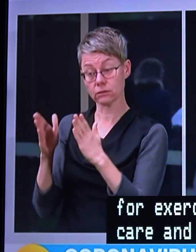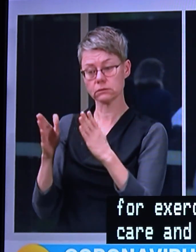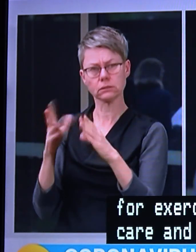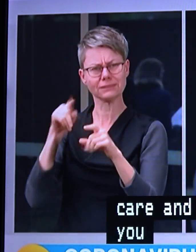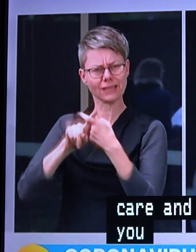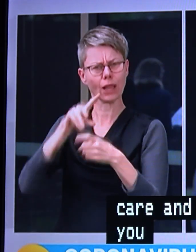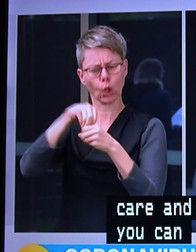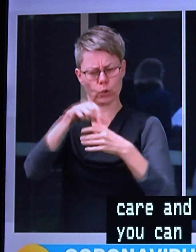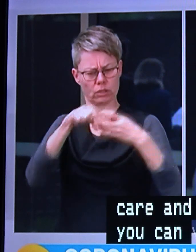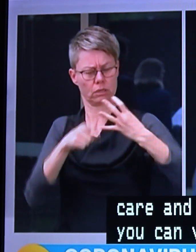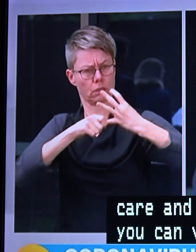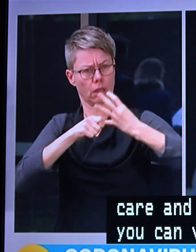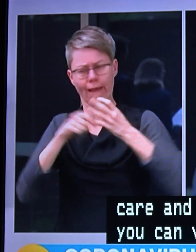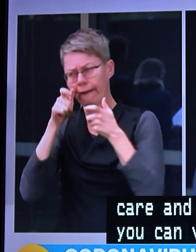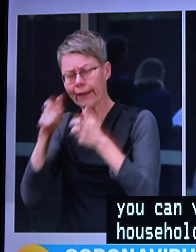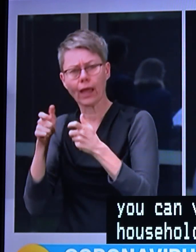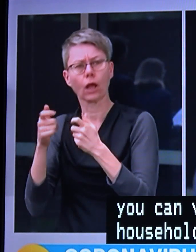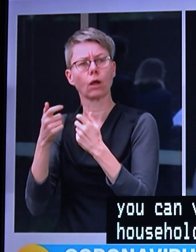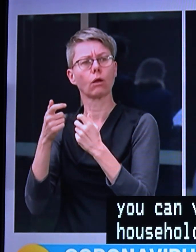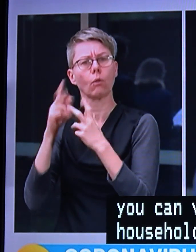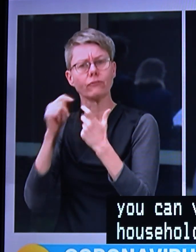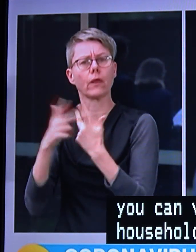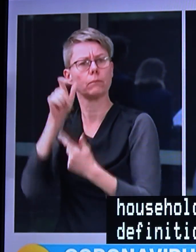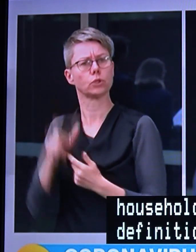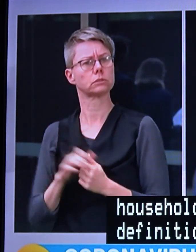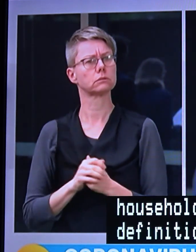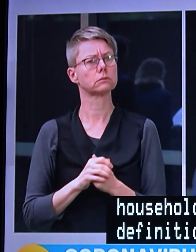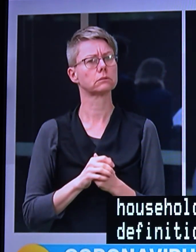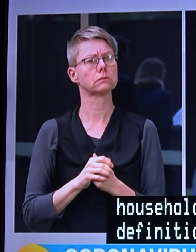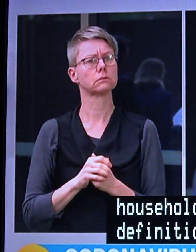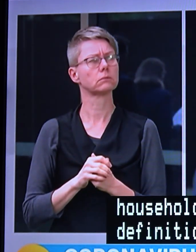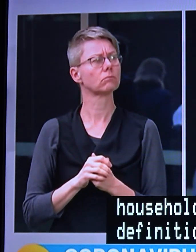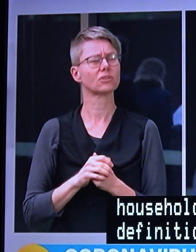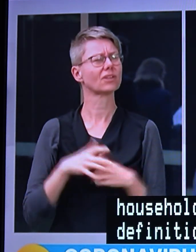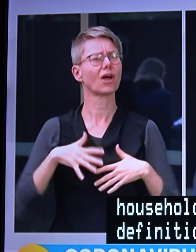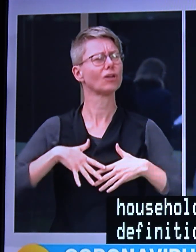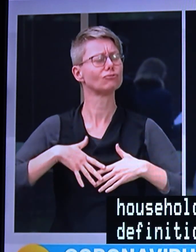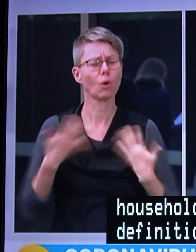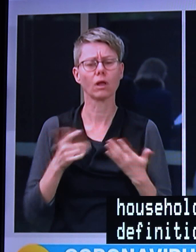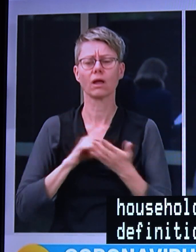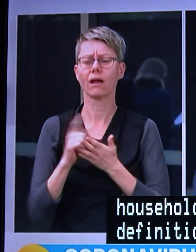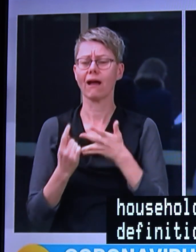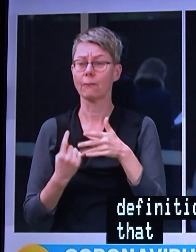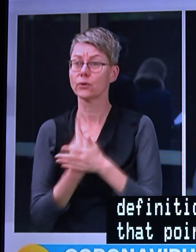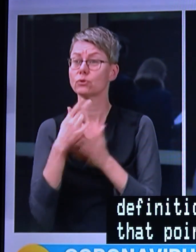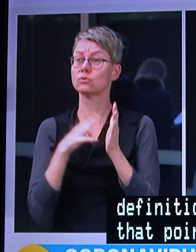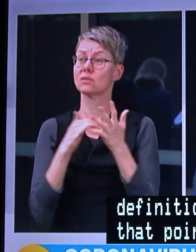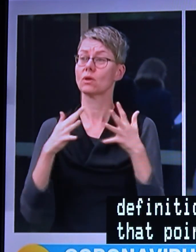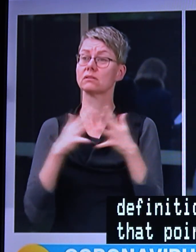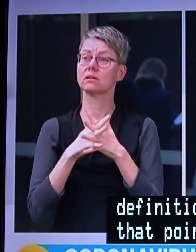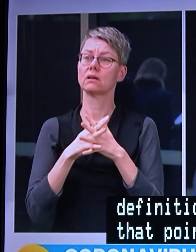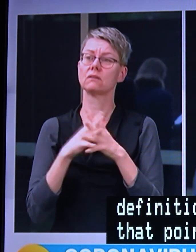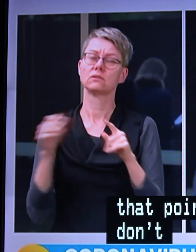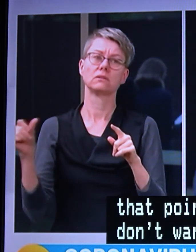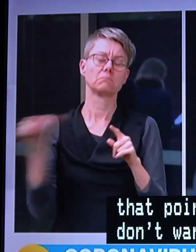an extension of the definition of care. And I want to make that point very specifically, because I don't ever want to be in a situation where New South Wales has to